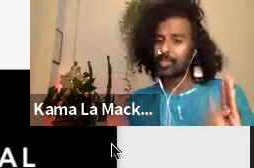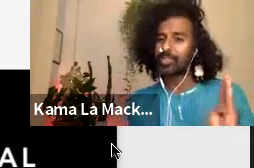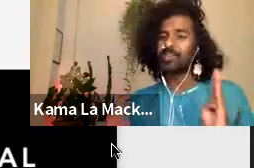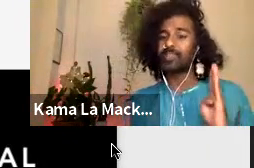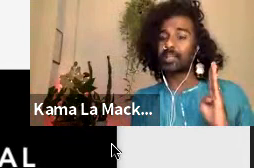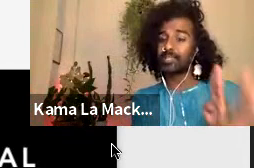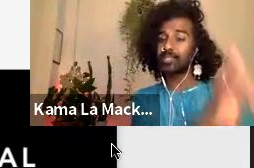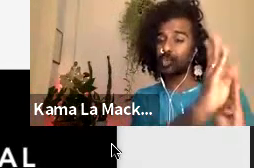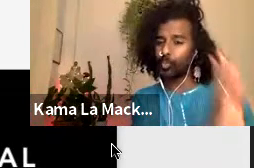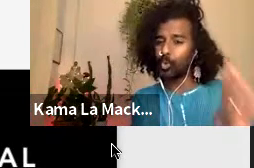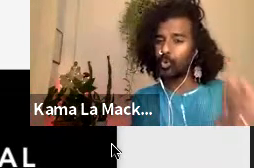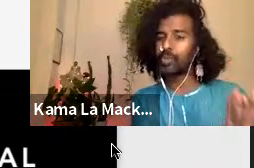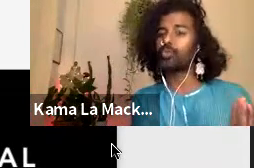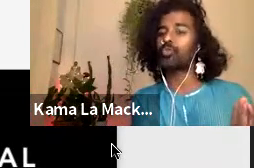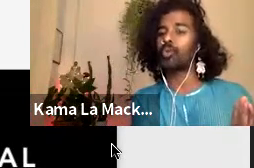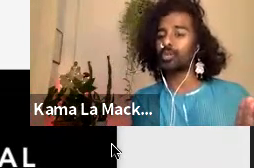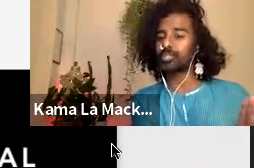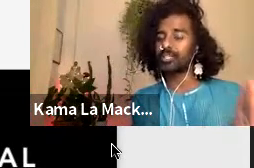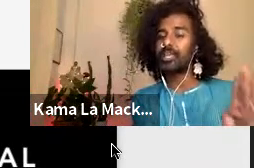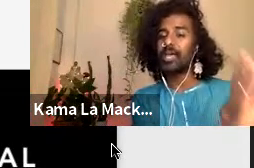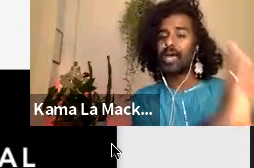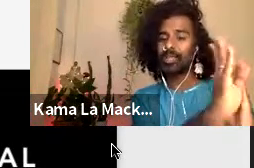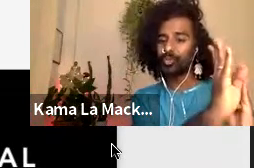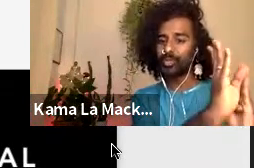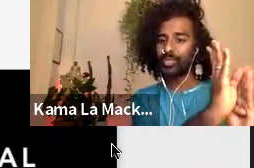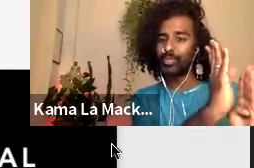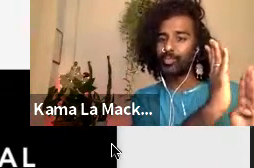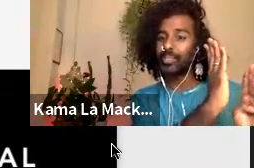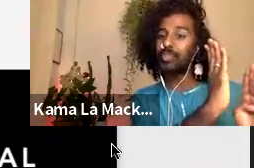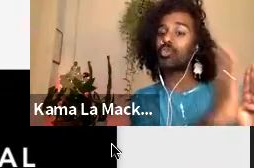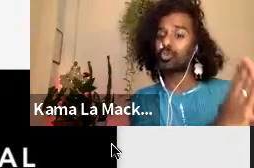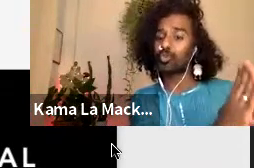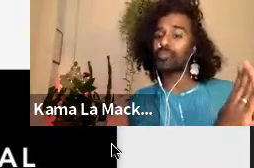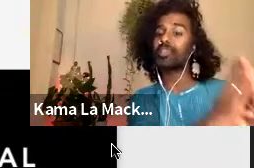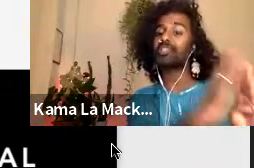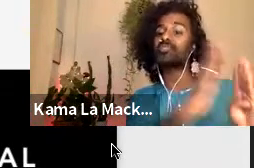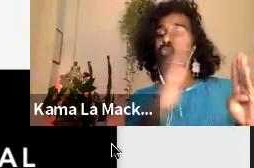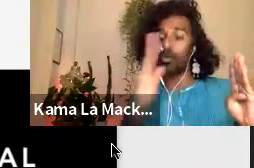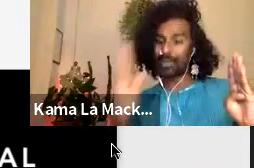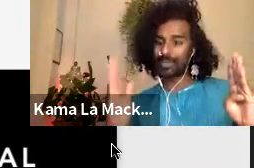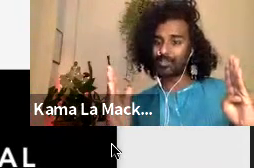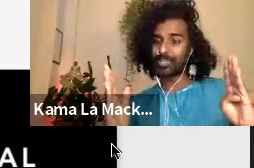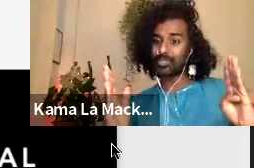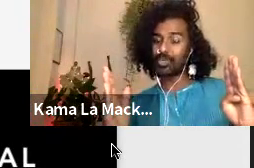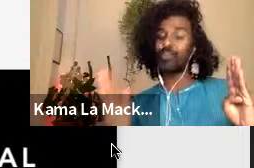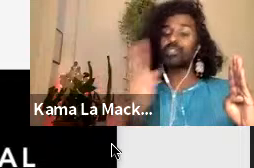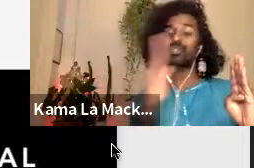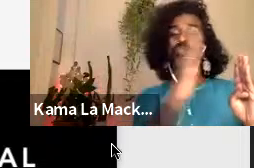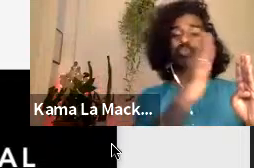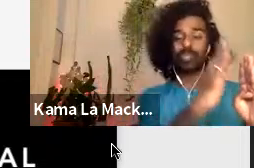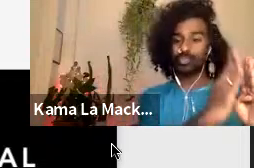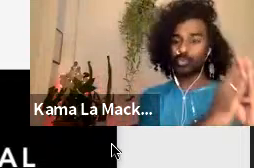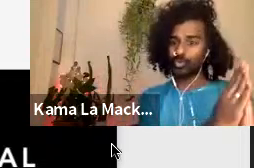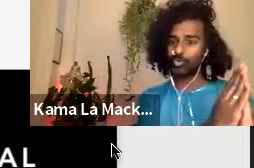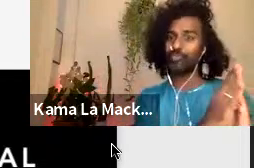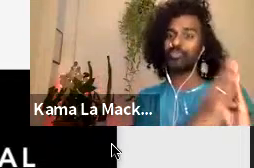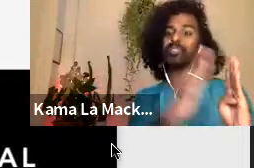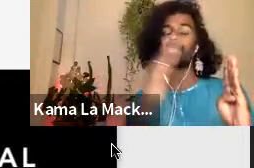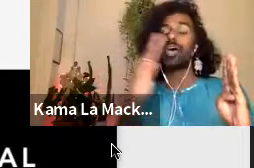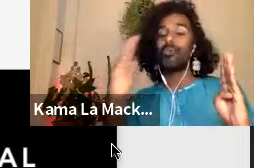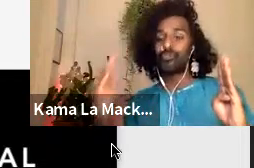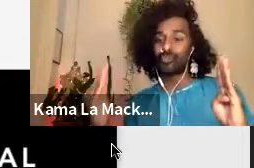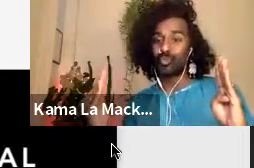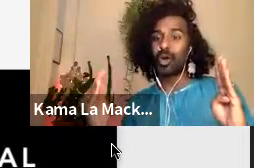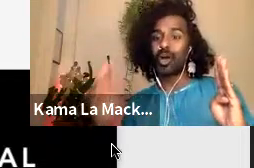legalized narrative that says you're born in the wrong body and we need to correct this through a medical intervention. We need to correct